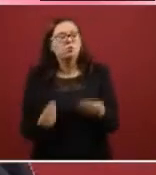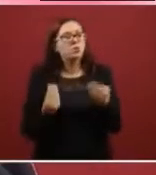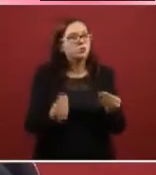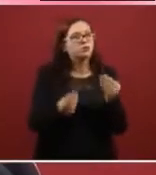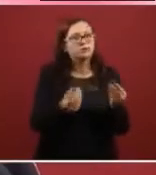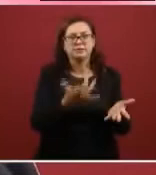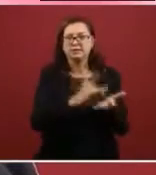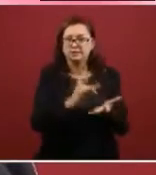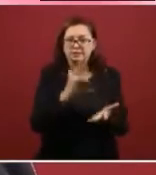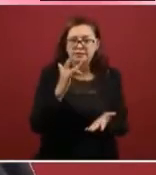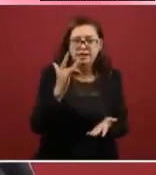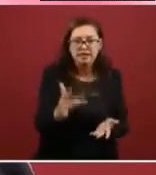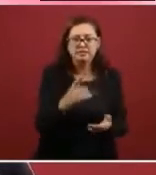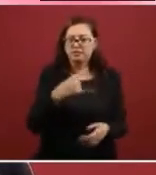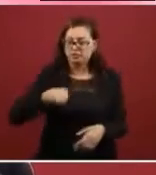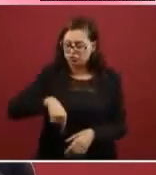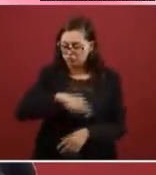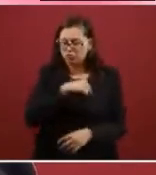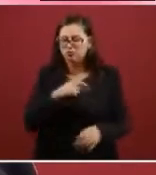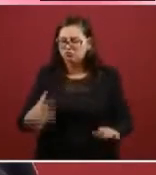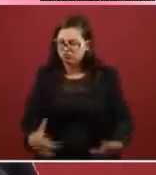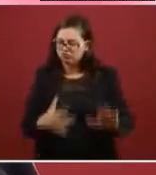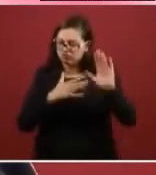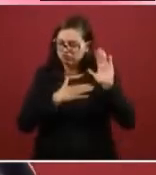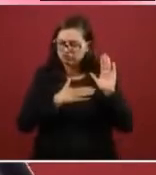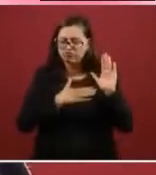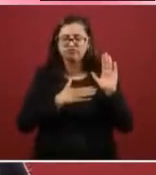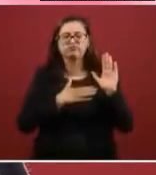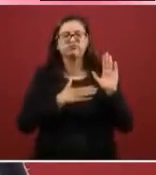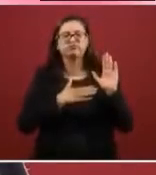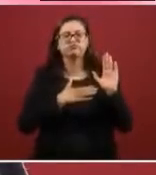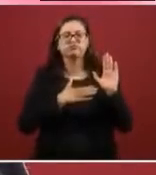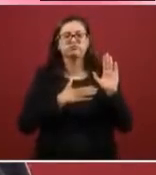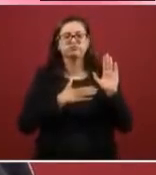to be thankful, and we have a commitment